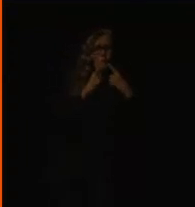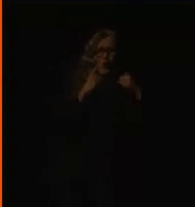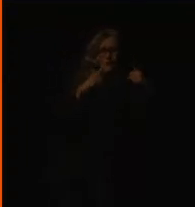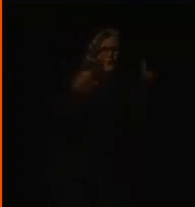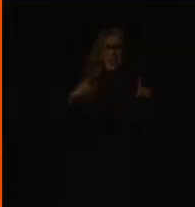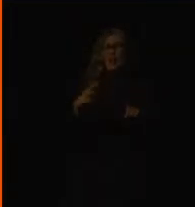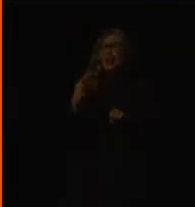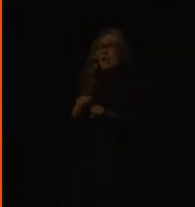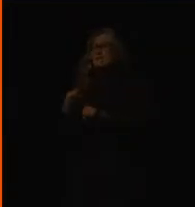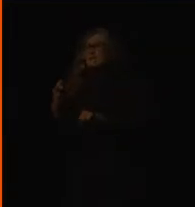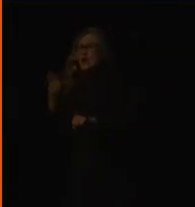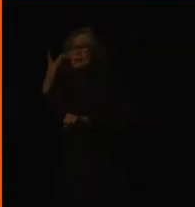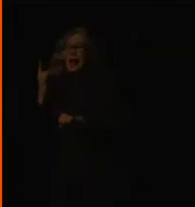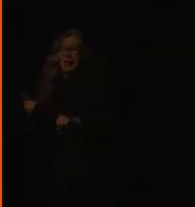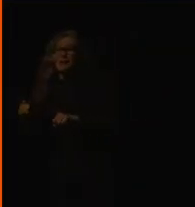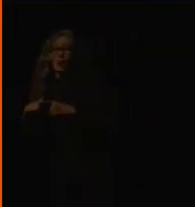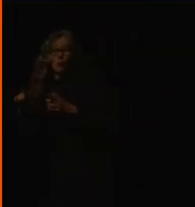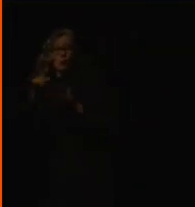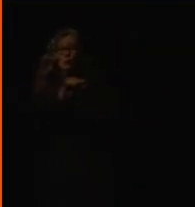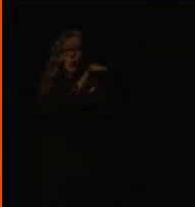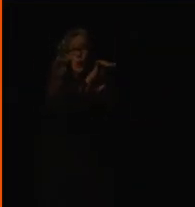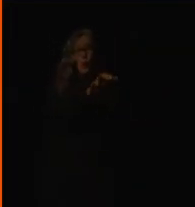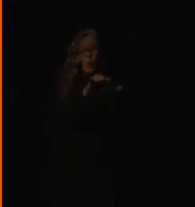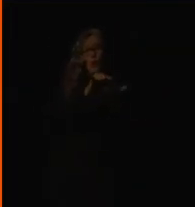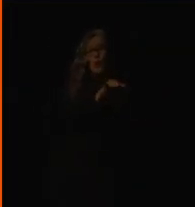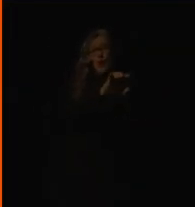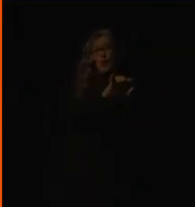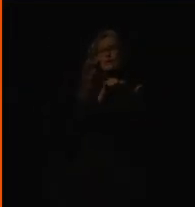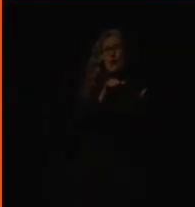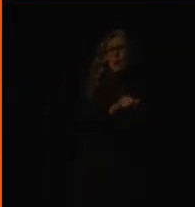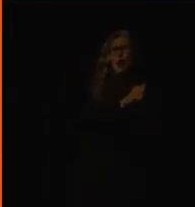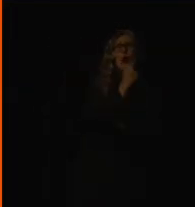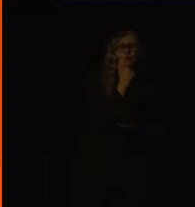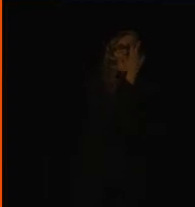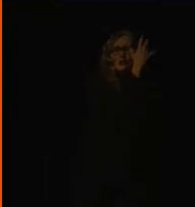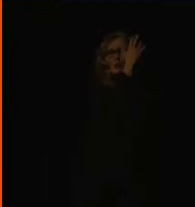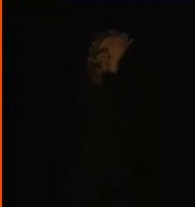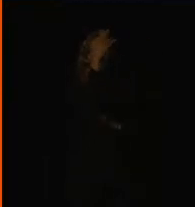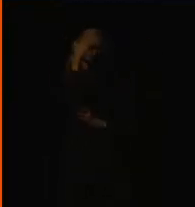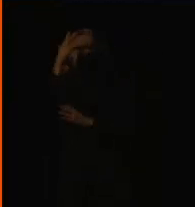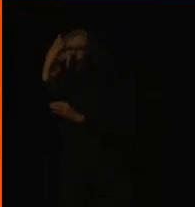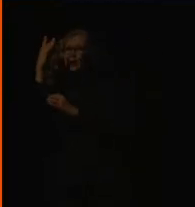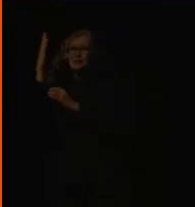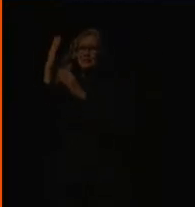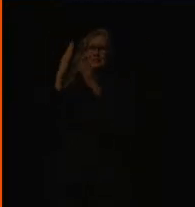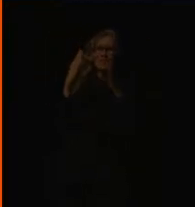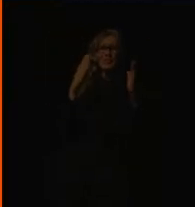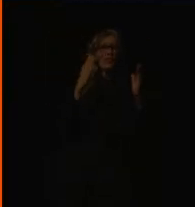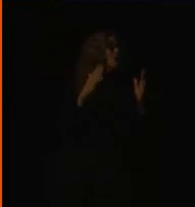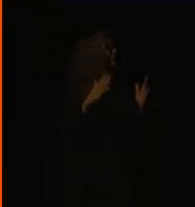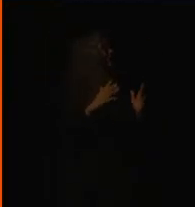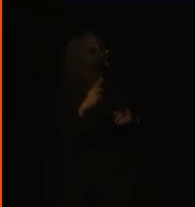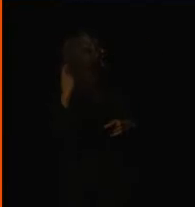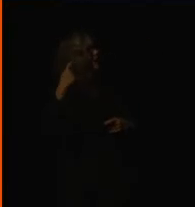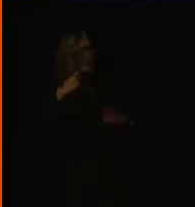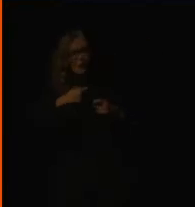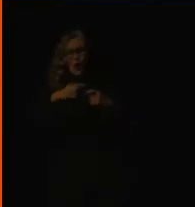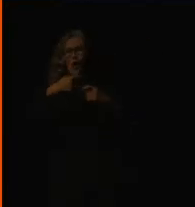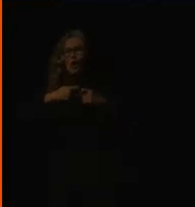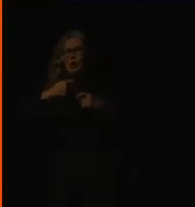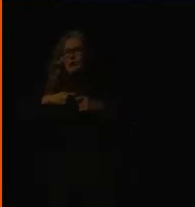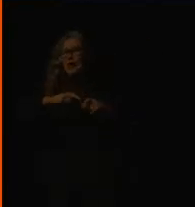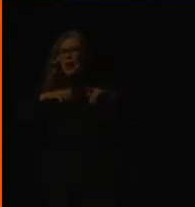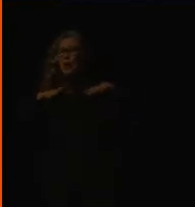California to the New York Island. From the Redwood Forest to the Gulf Stream